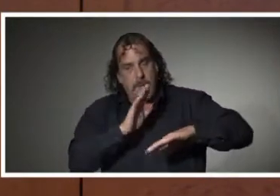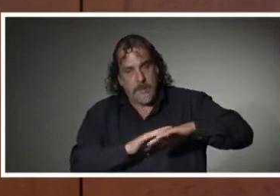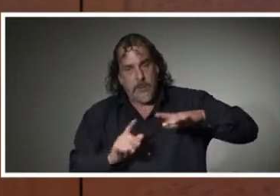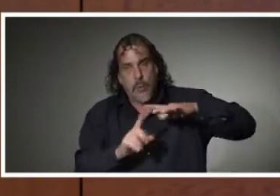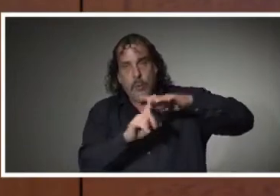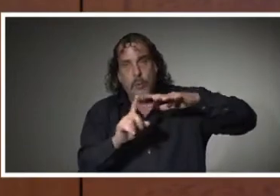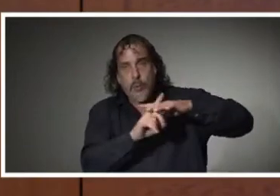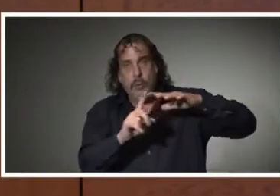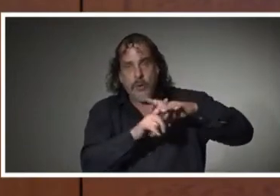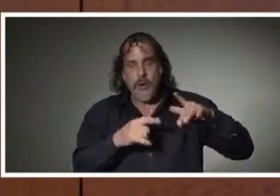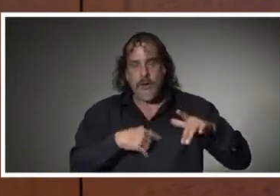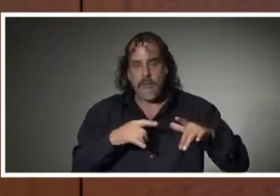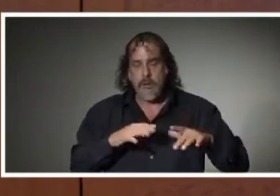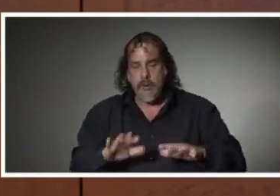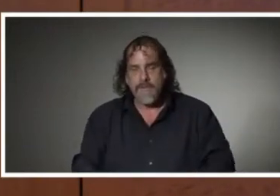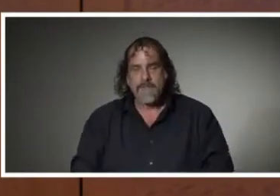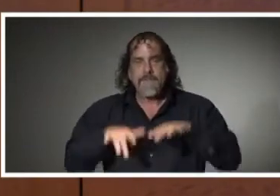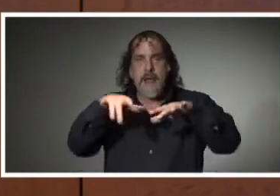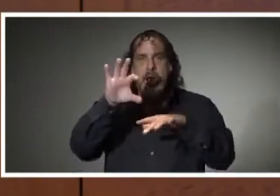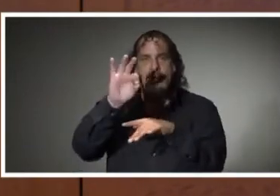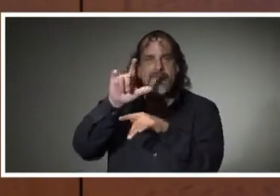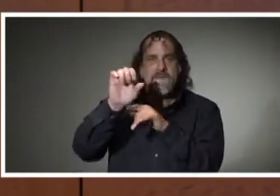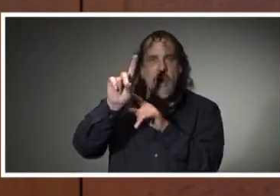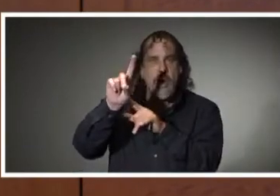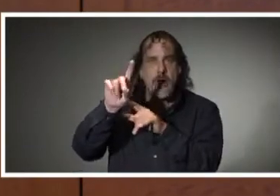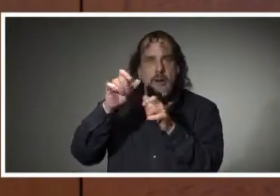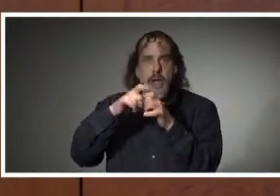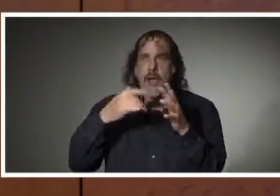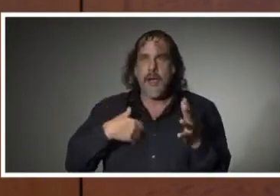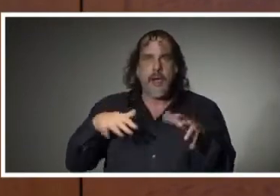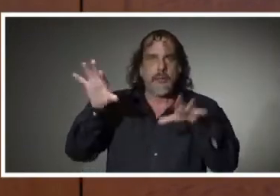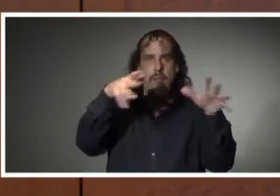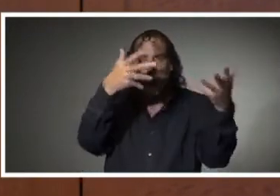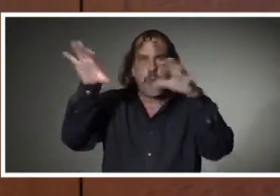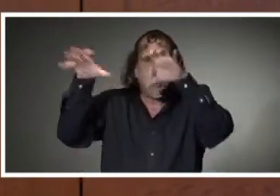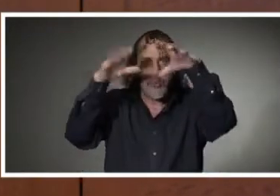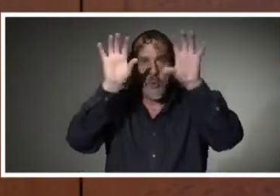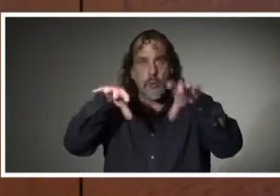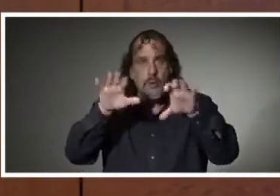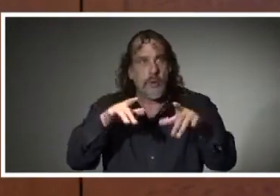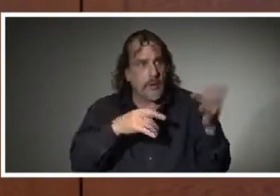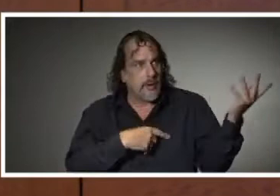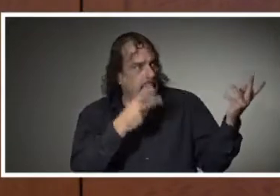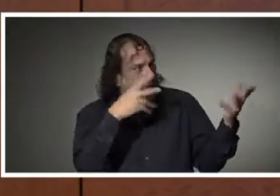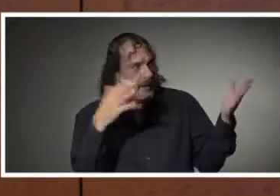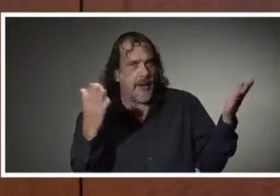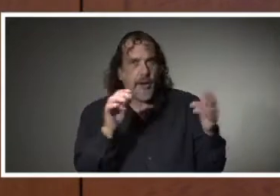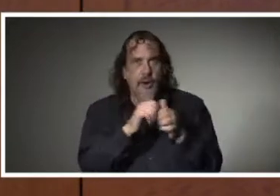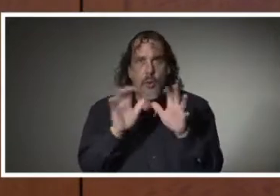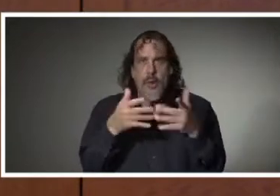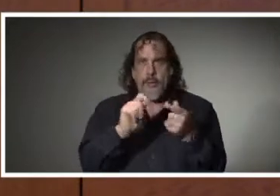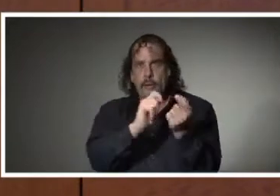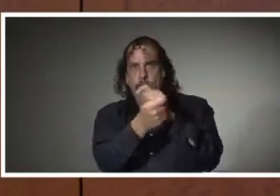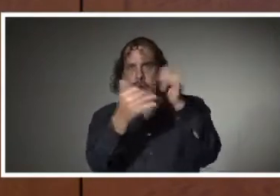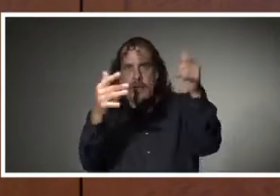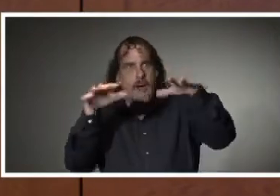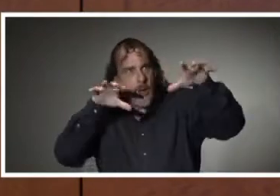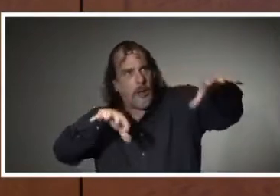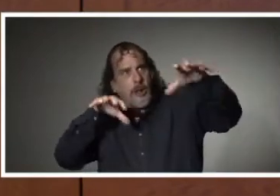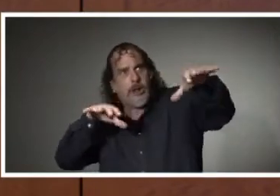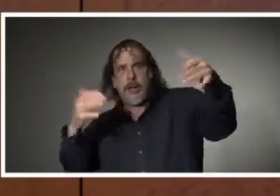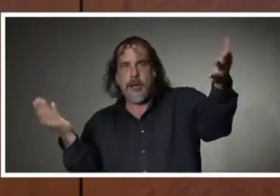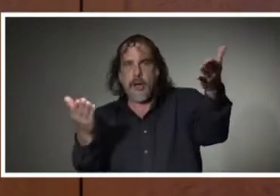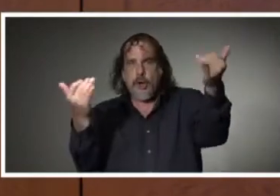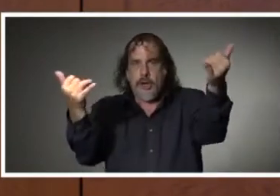of flash flooding and thunderstorms throughout the southern part of the state, starting to rain on us a little bit here in the central. And during